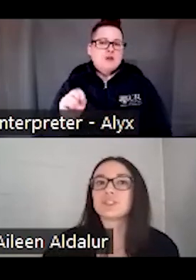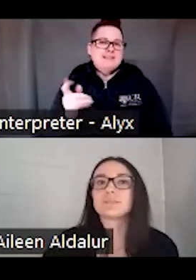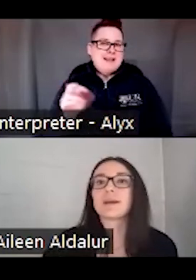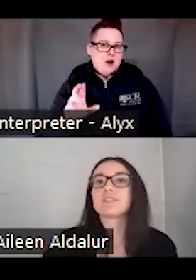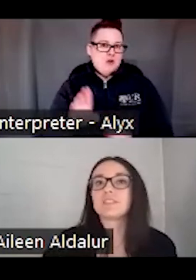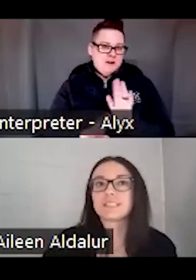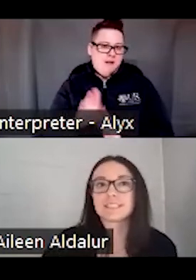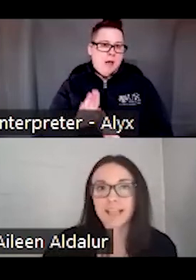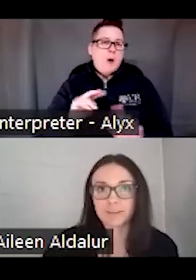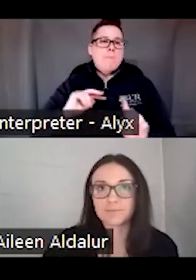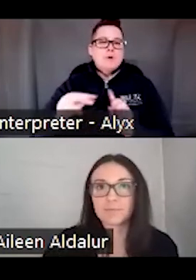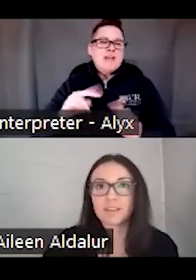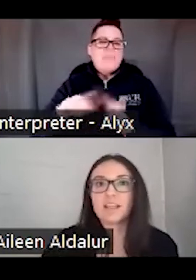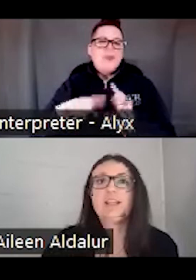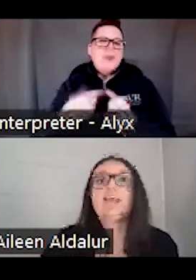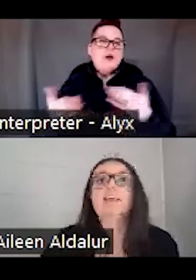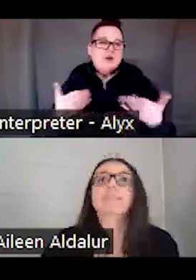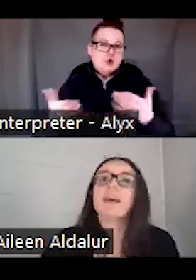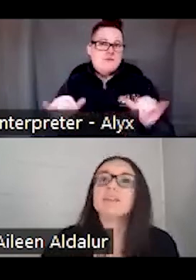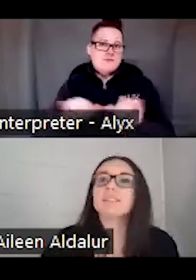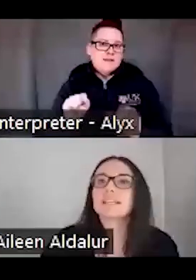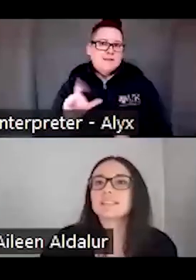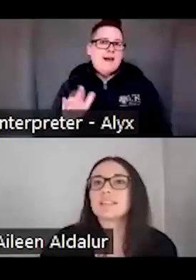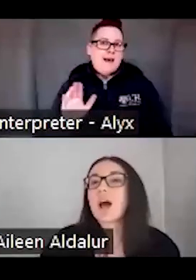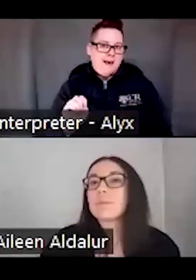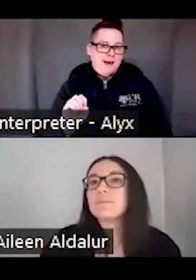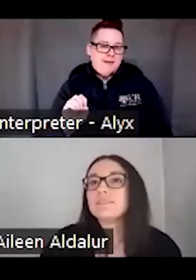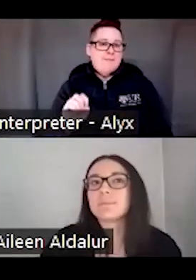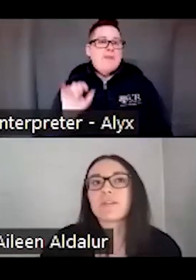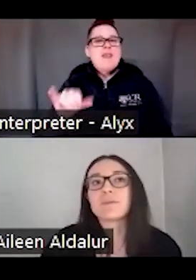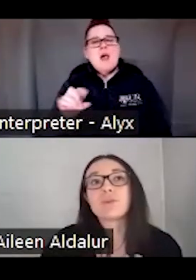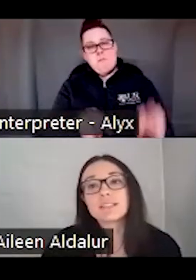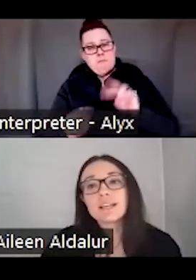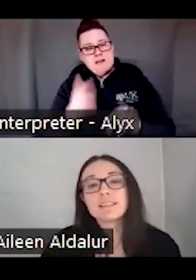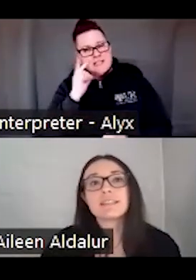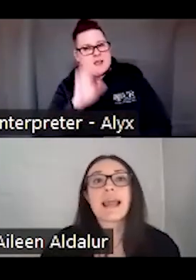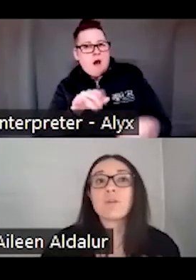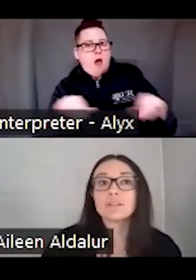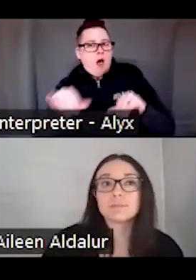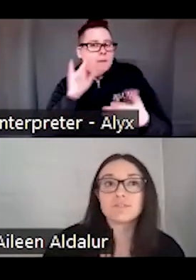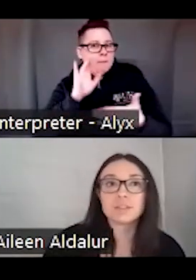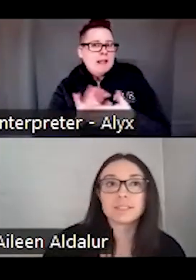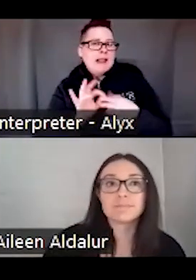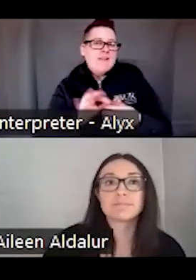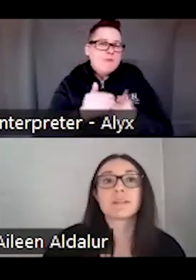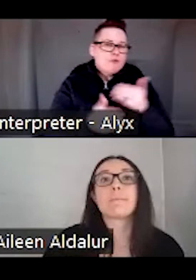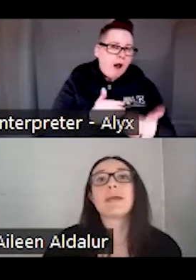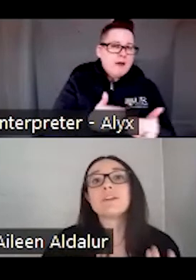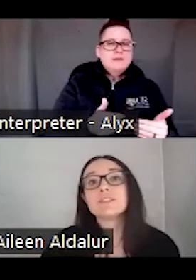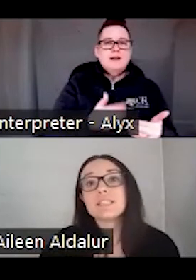the Perceptions About Services Scale. That scale assesses the common beliefs about the process and outcomes of